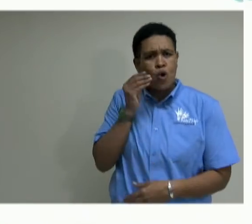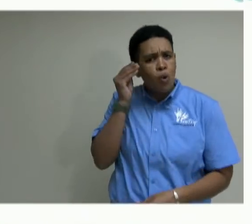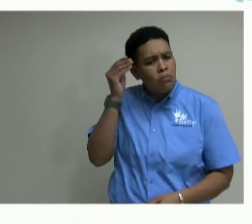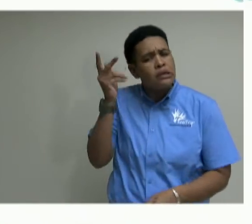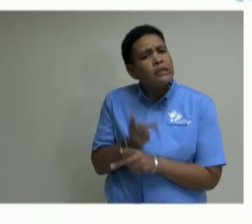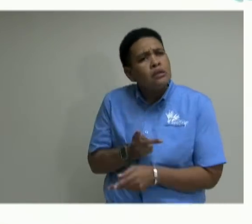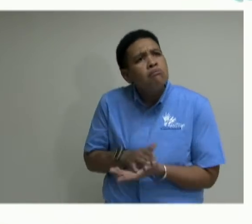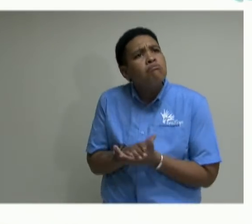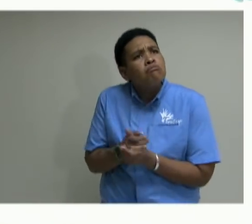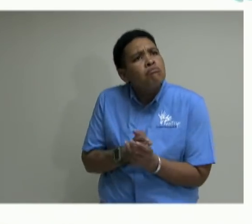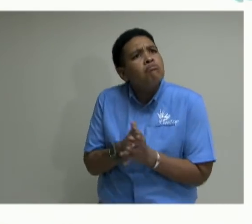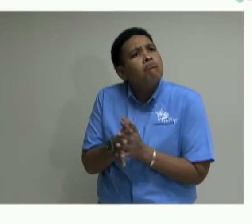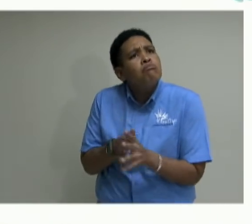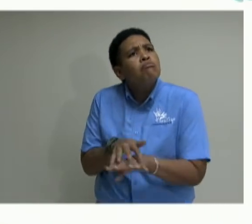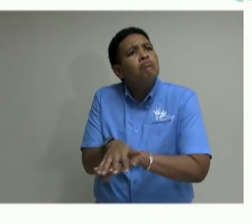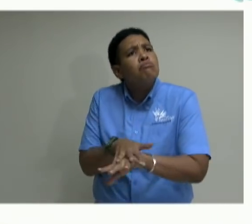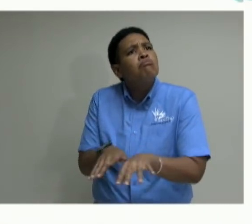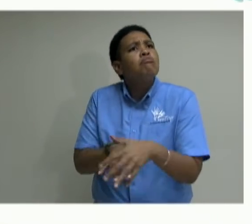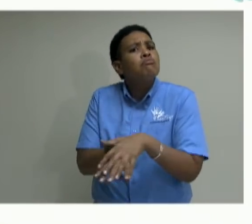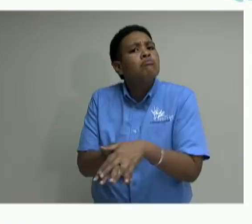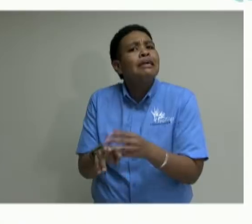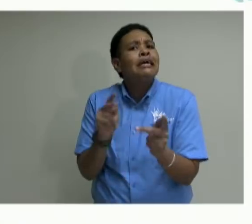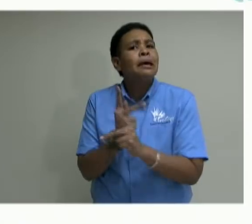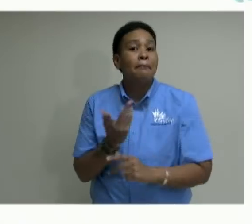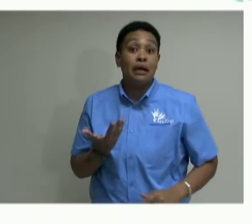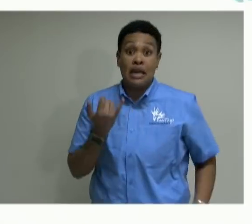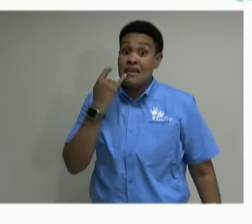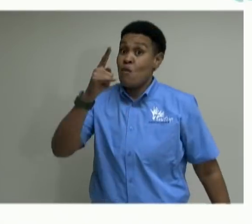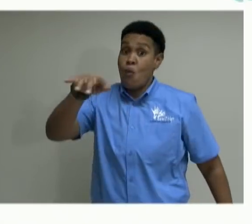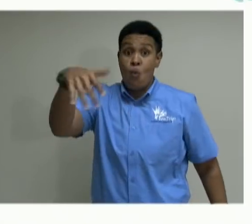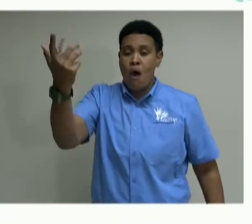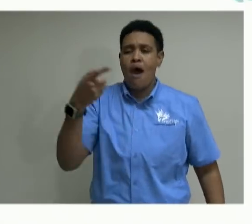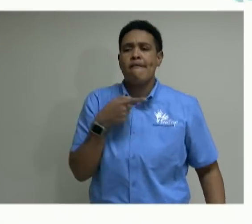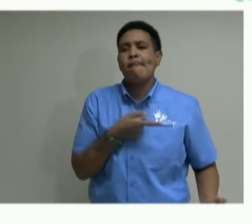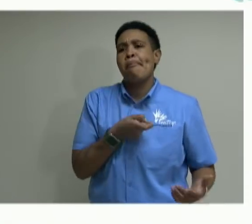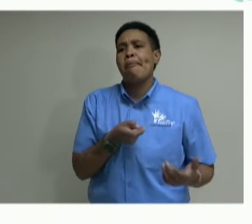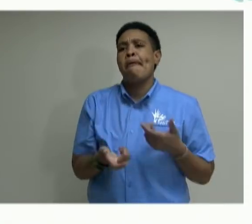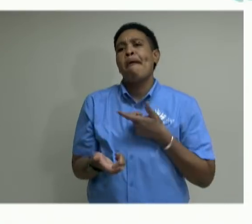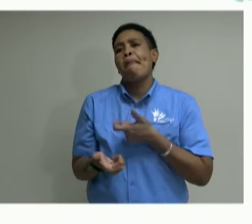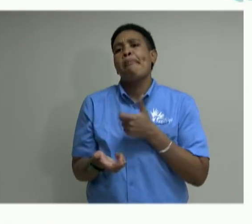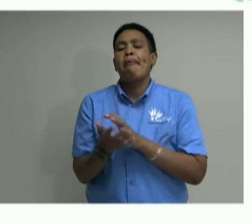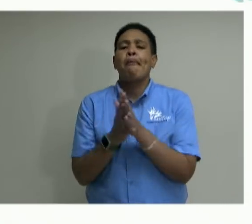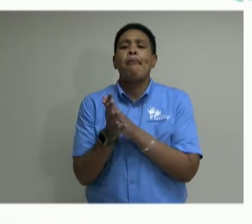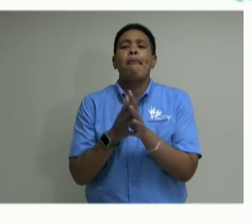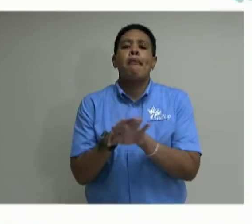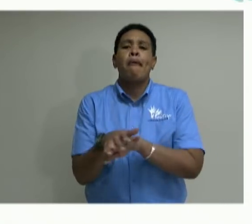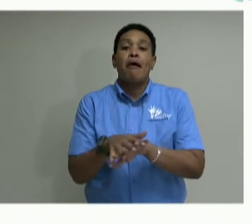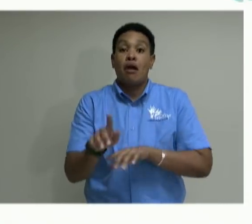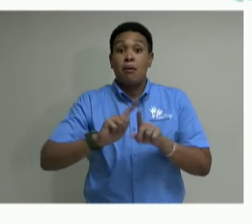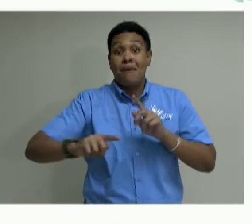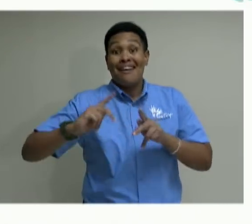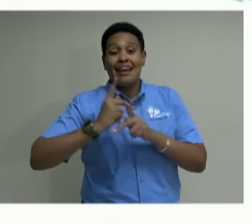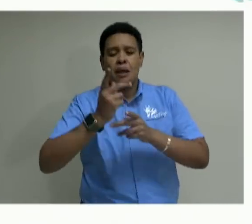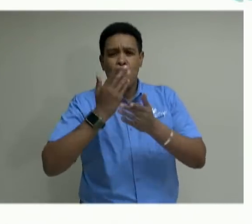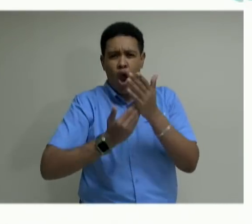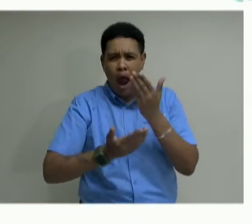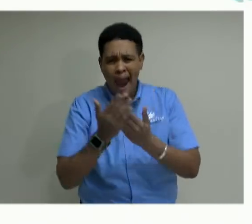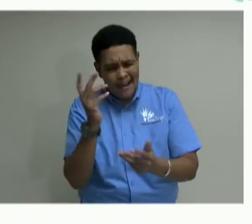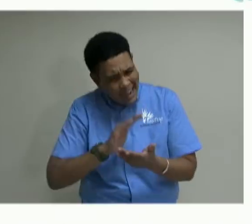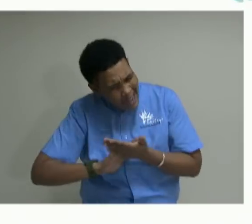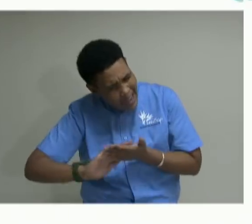possible. If it is not available, then use a sanitizer, but keep your hands clean and frequently